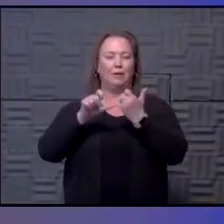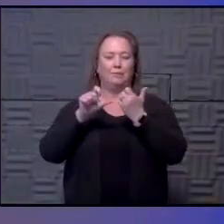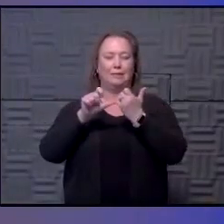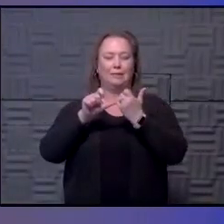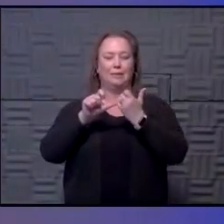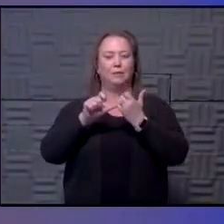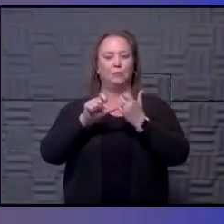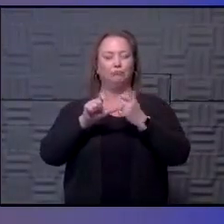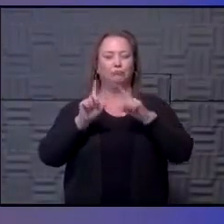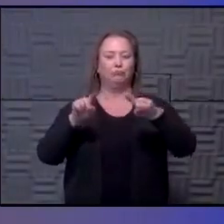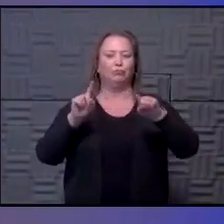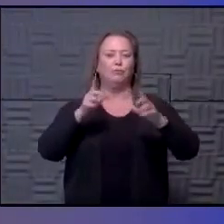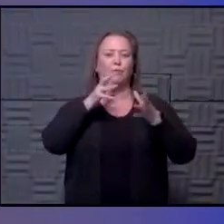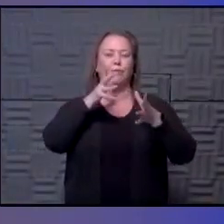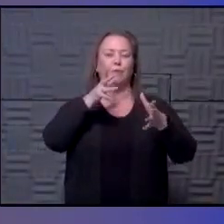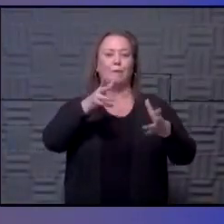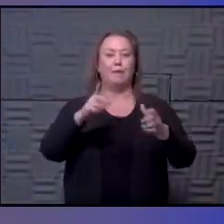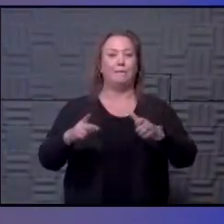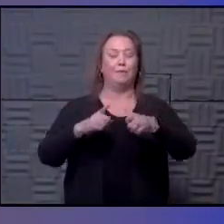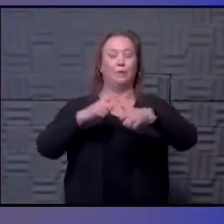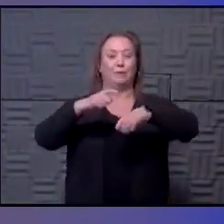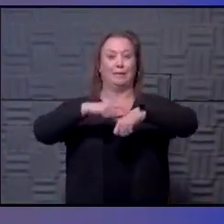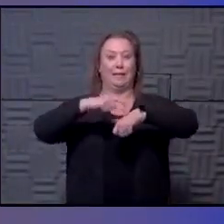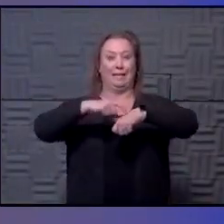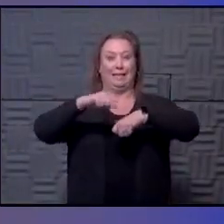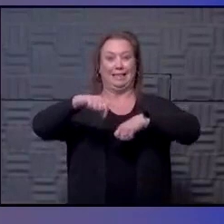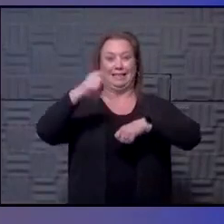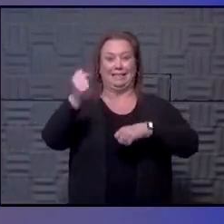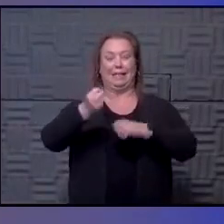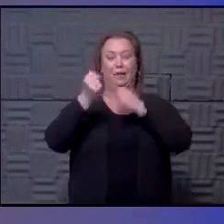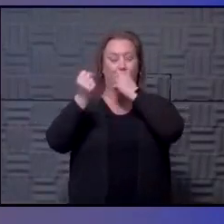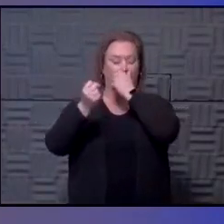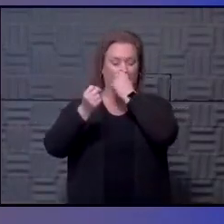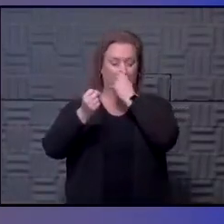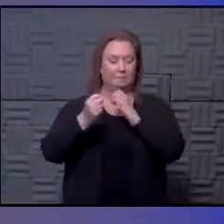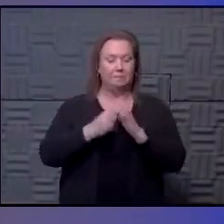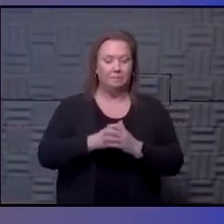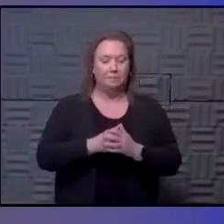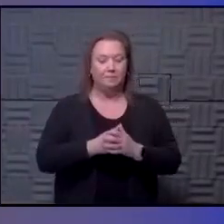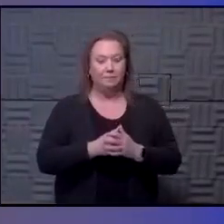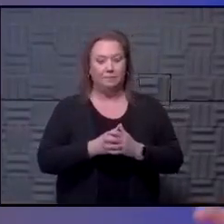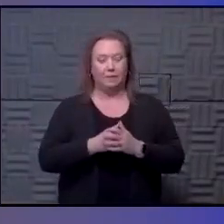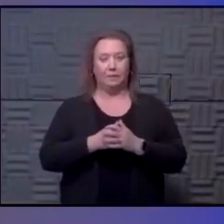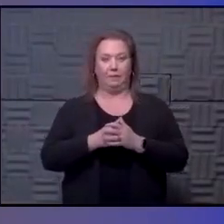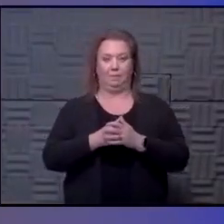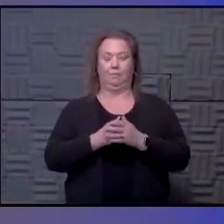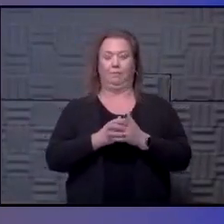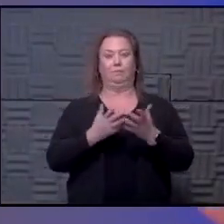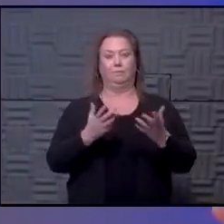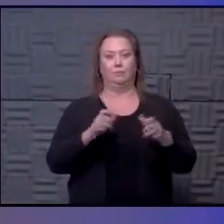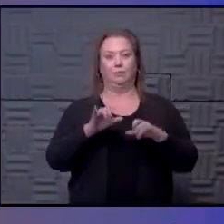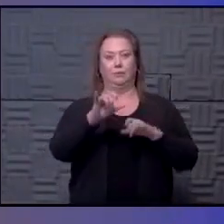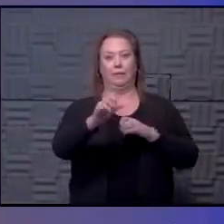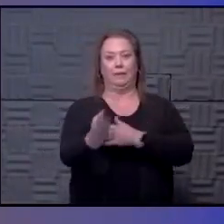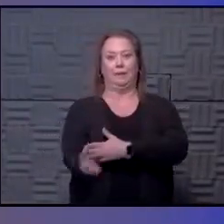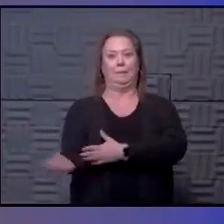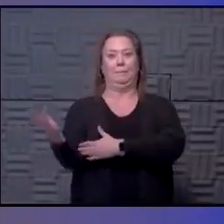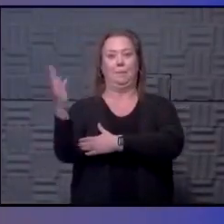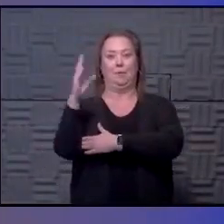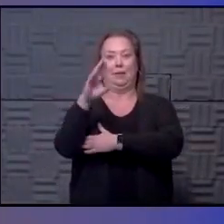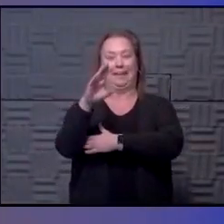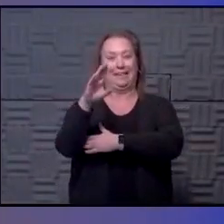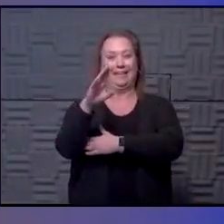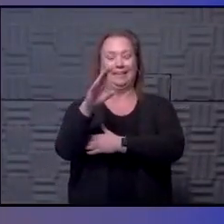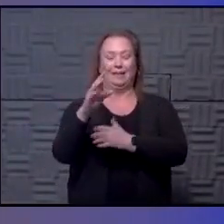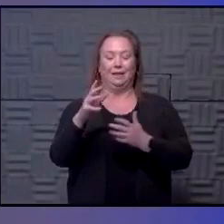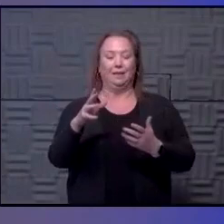used to spend, every week with, for the first time this Saturday. And she gets to spend the entire, early morning to